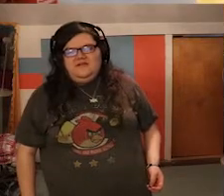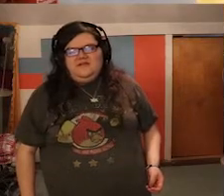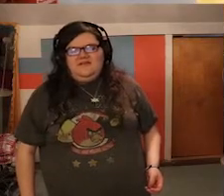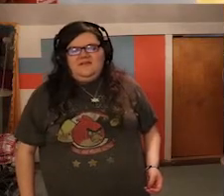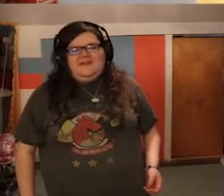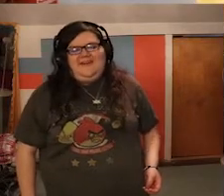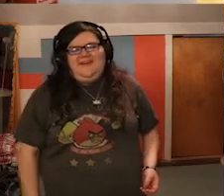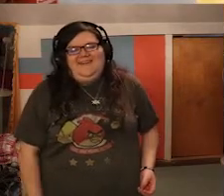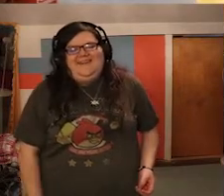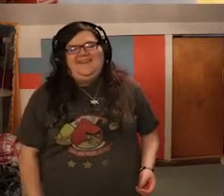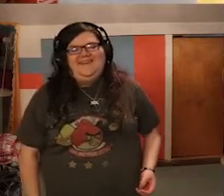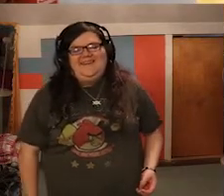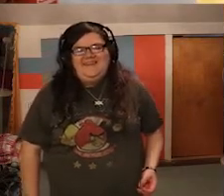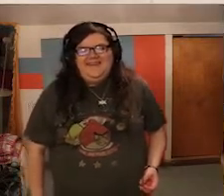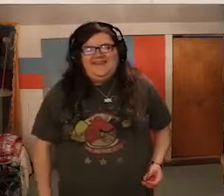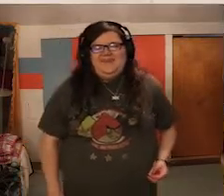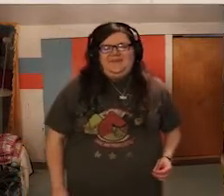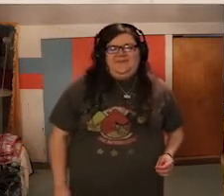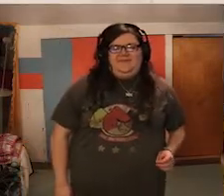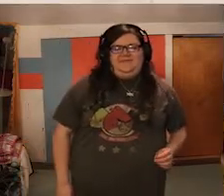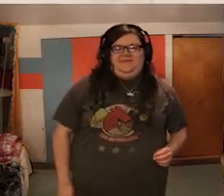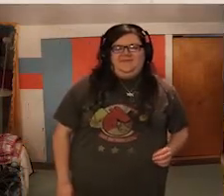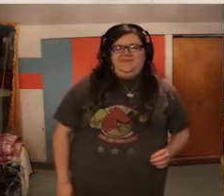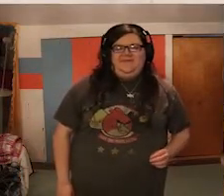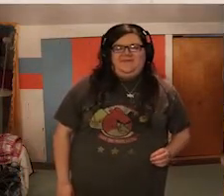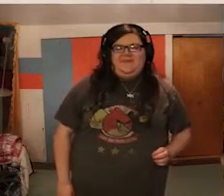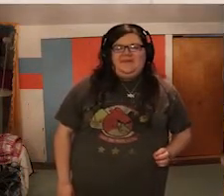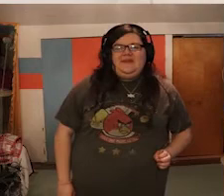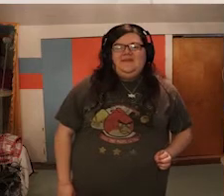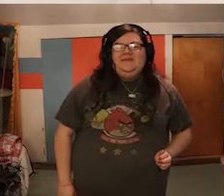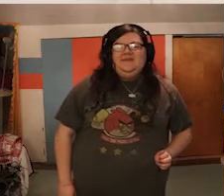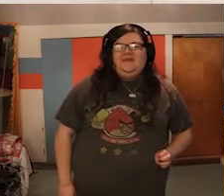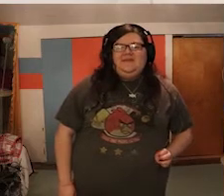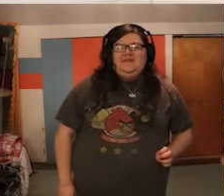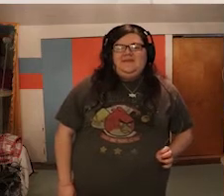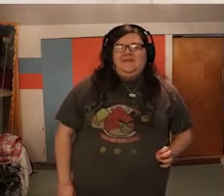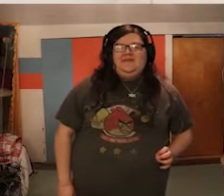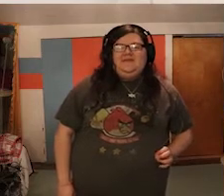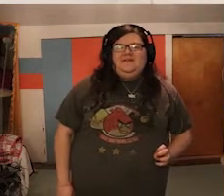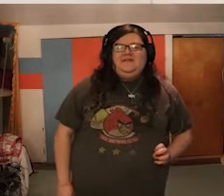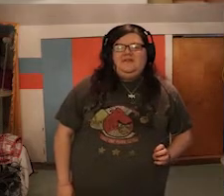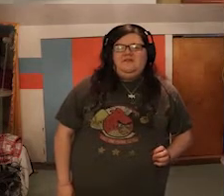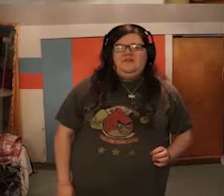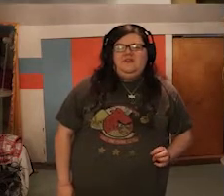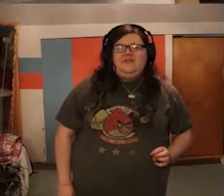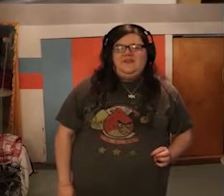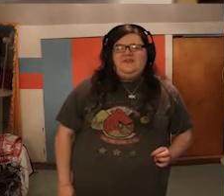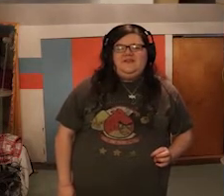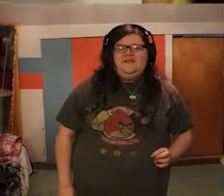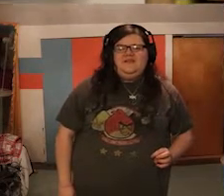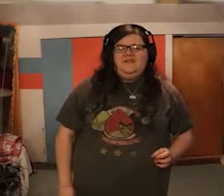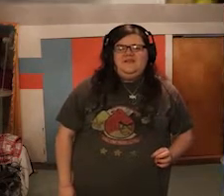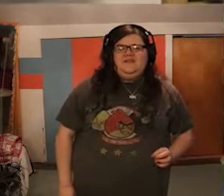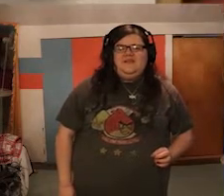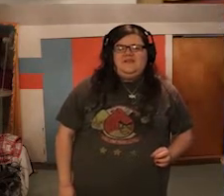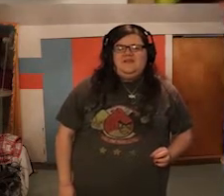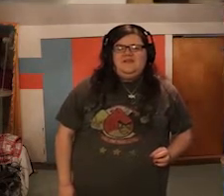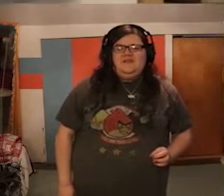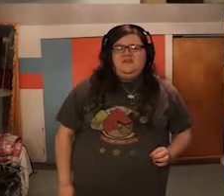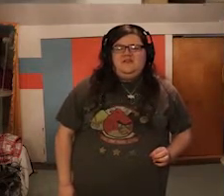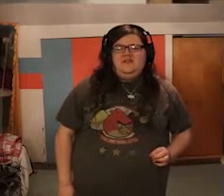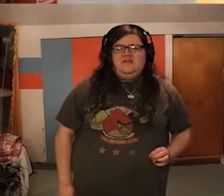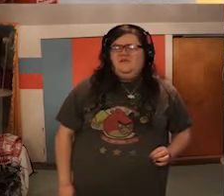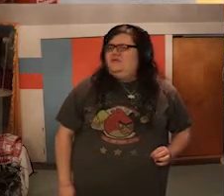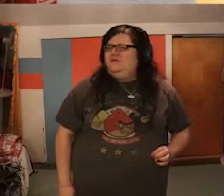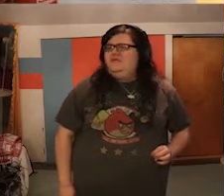Pepper's done. Boom. Pepper time. Guac. I didn't even think guac was a thing for fajitas until you what started. What do you mean? Really?